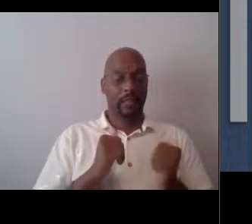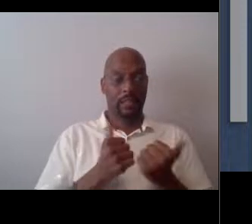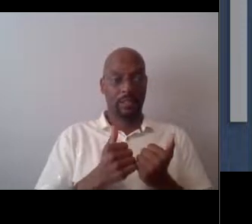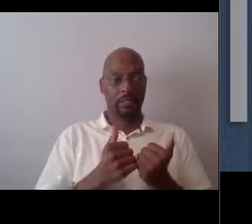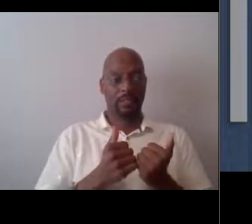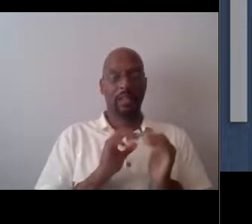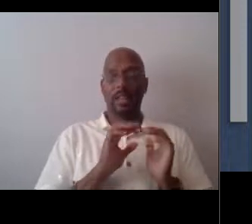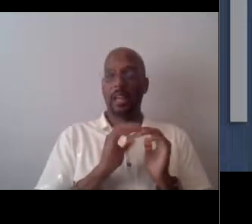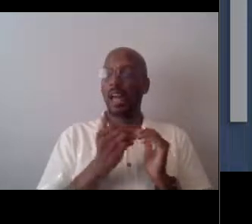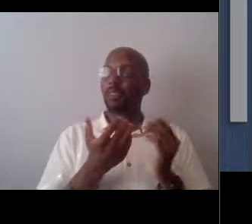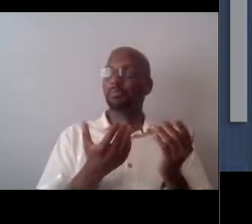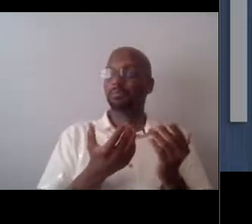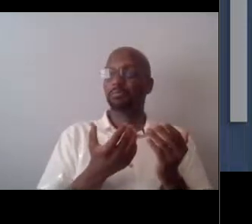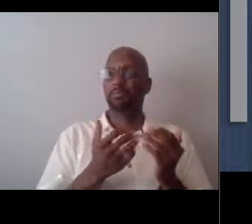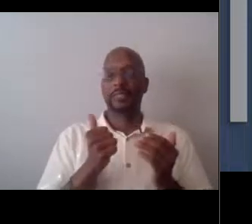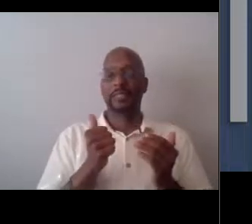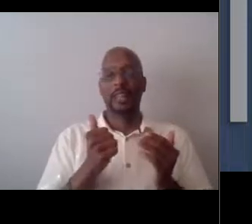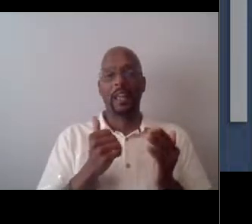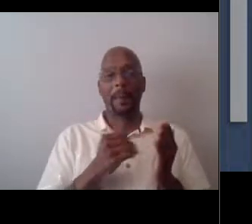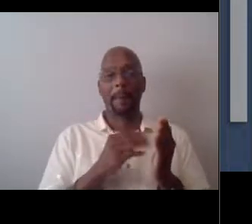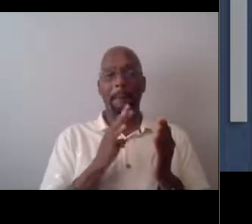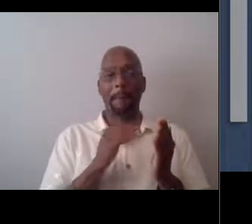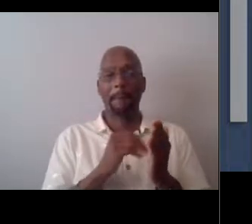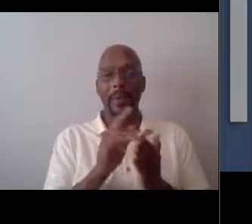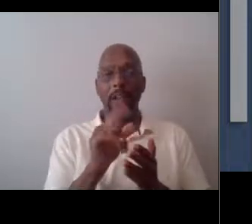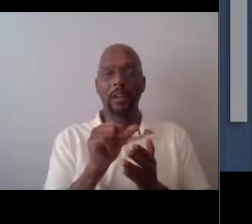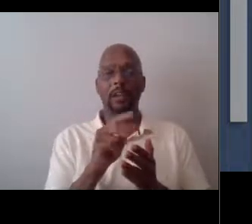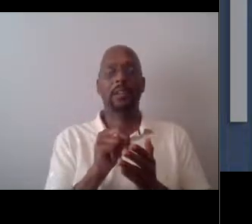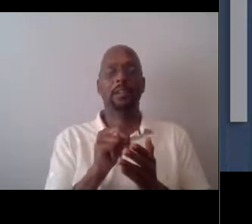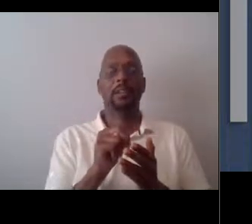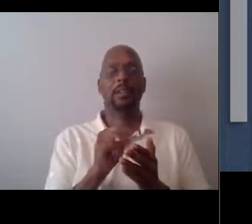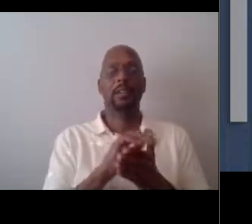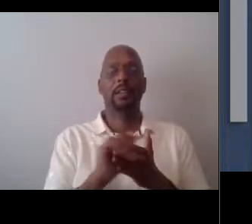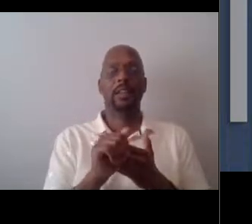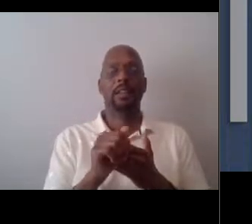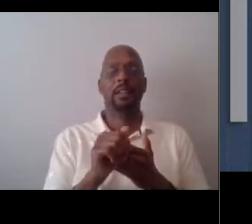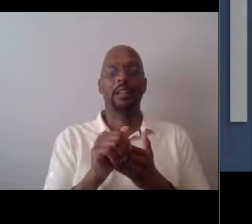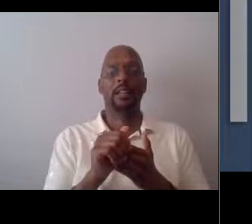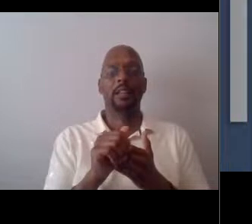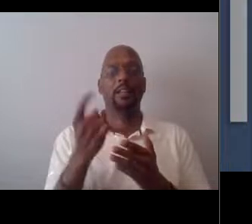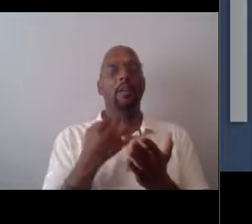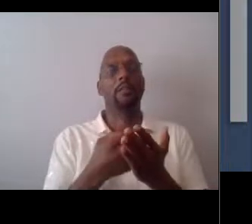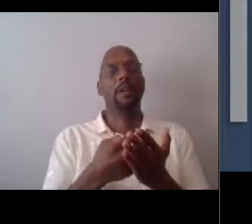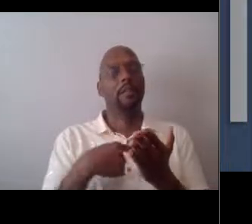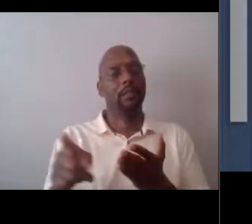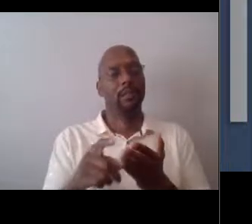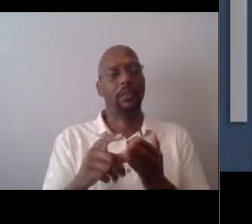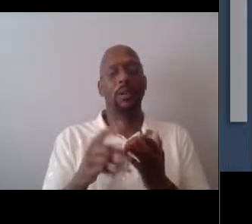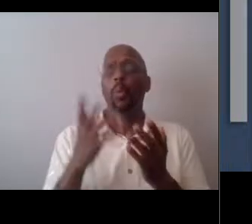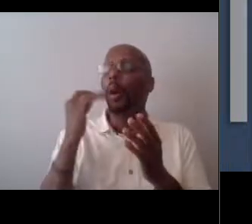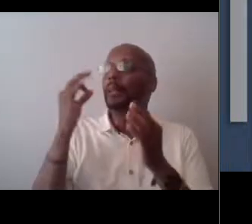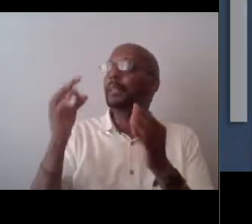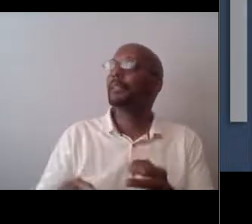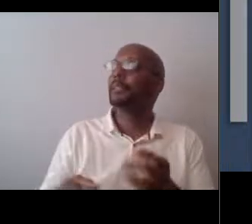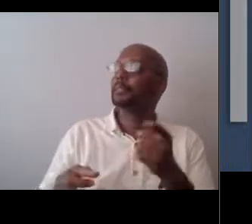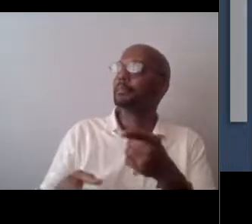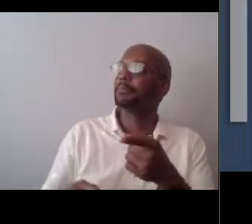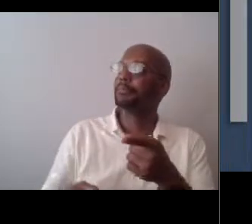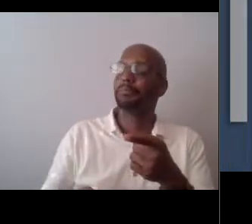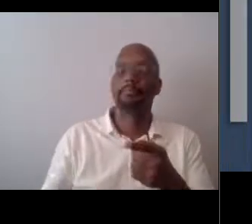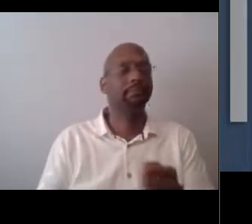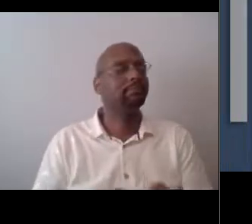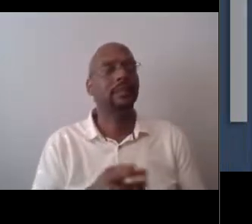allocated $10 billion in transportation funding, can you explain why that decision was made? I would disagree that you haven't been